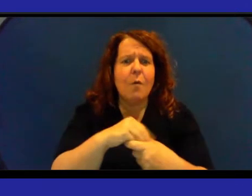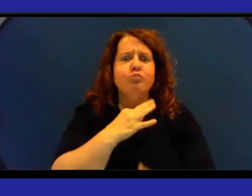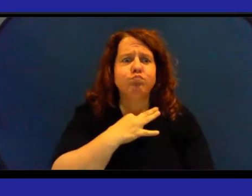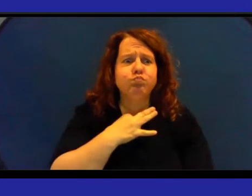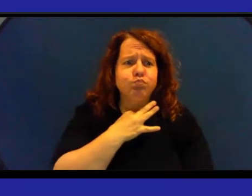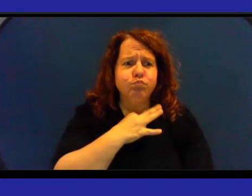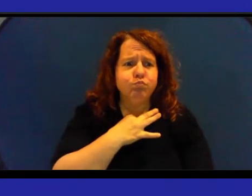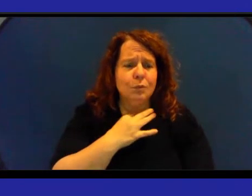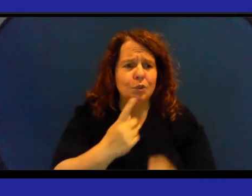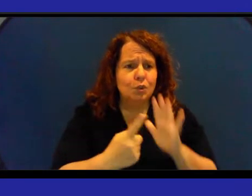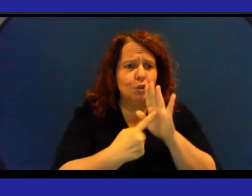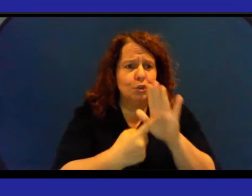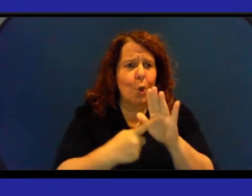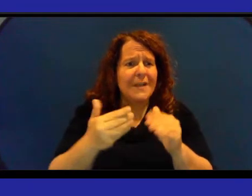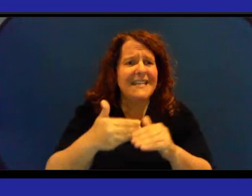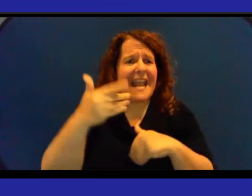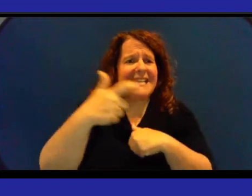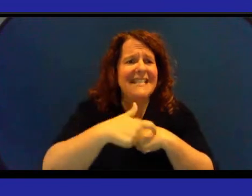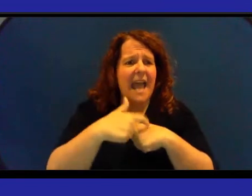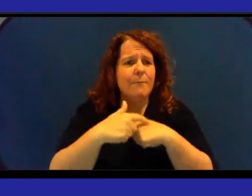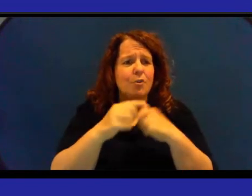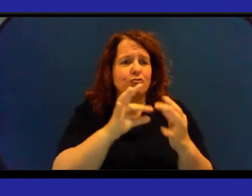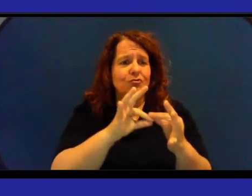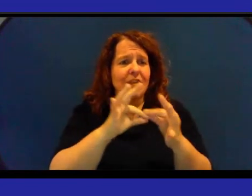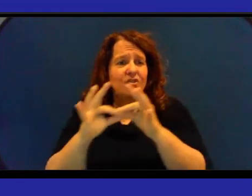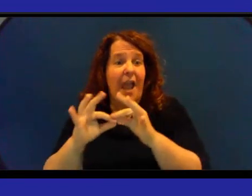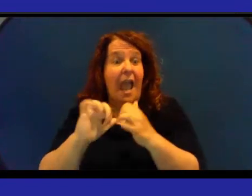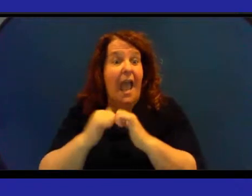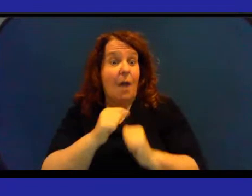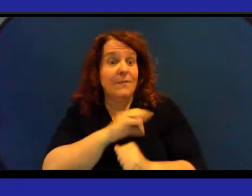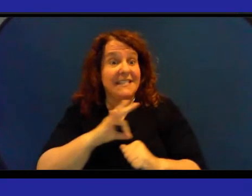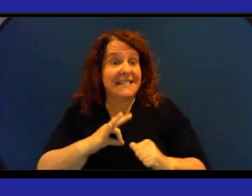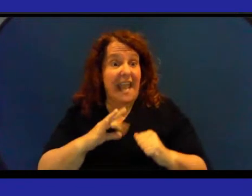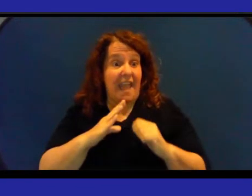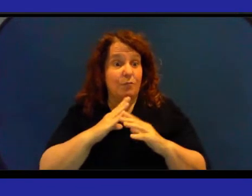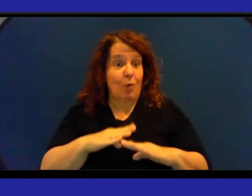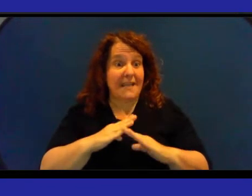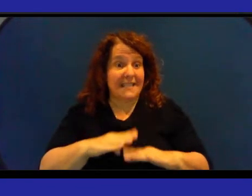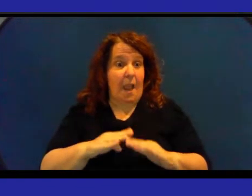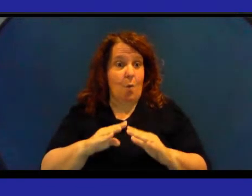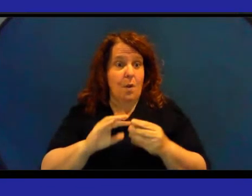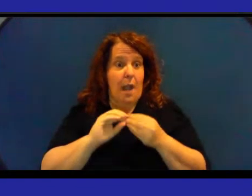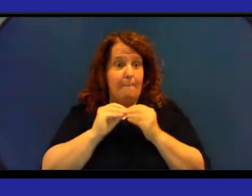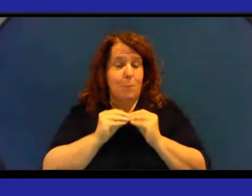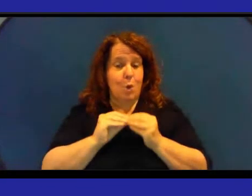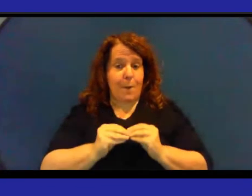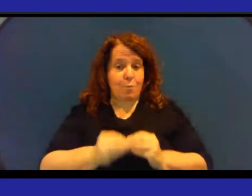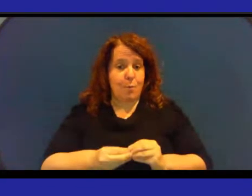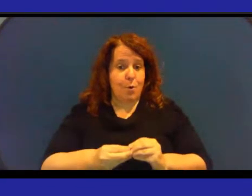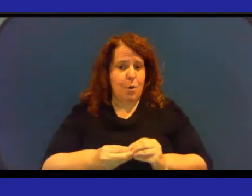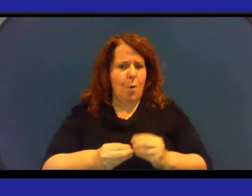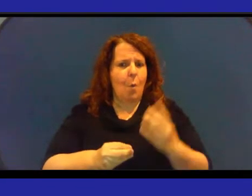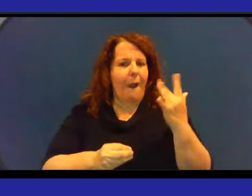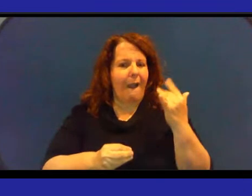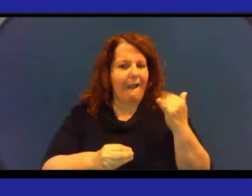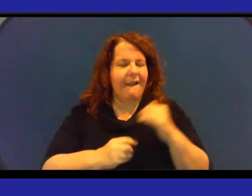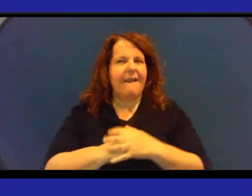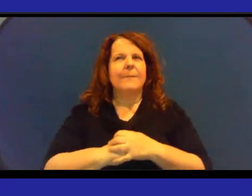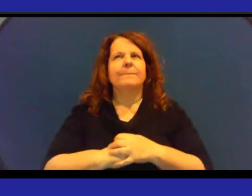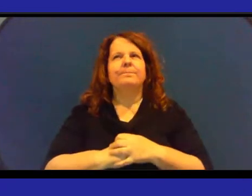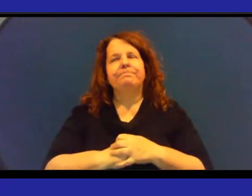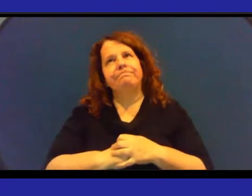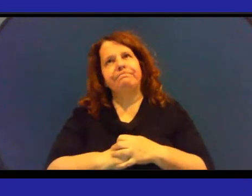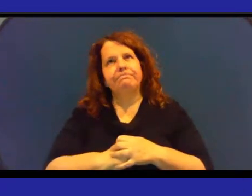show maybe next time the relationship to how the staff break down, you know, because to see